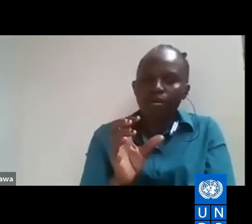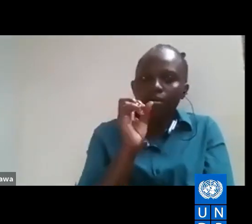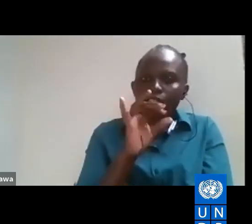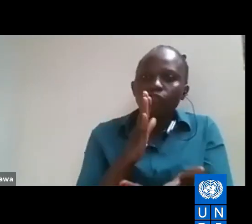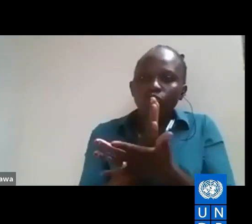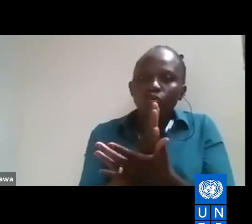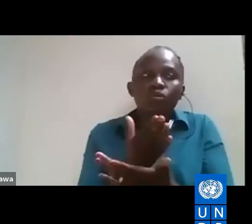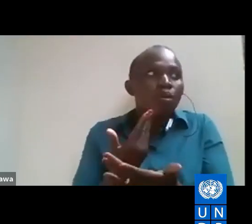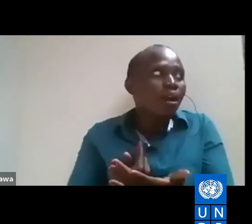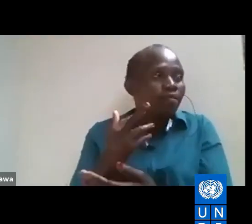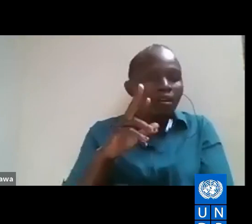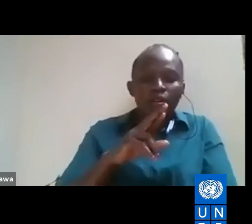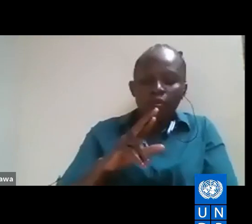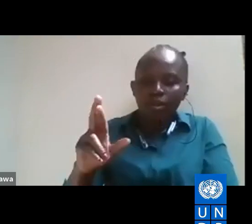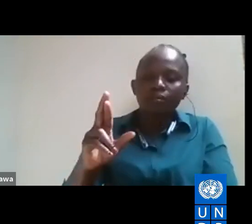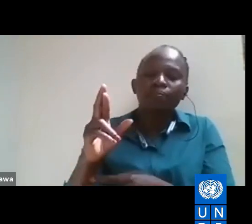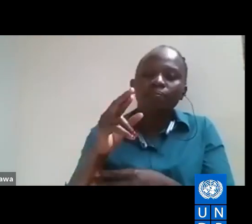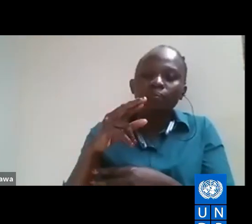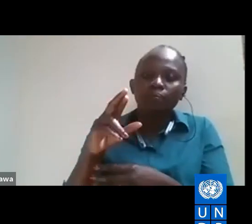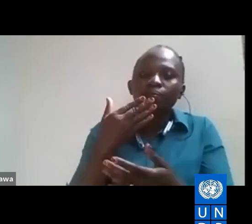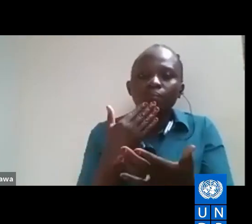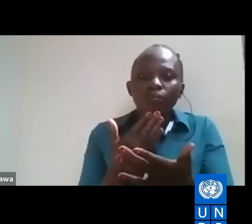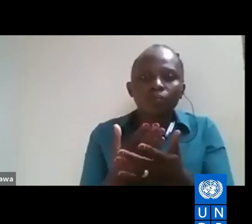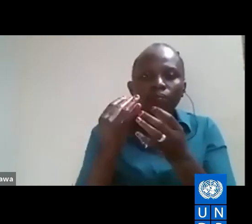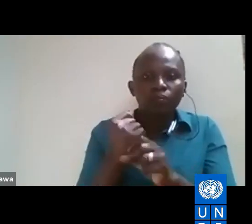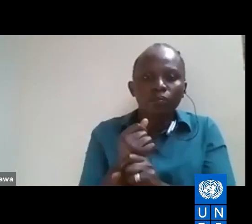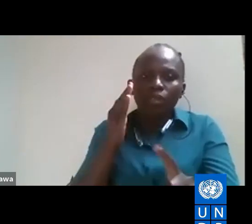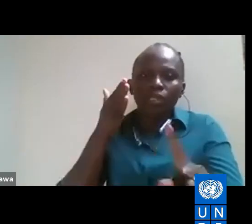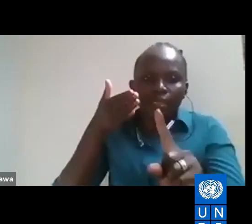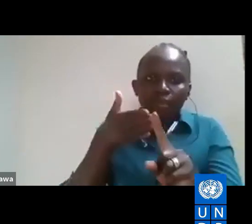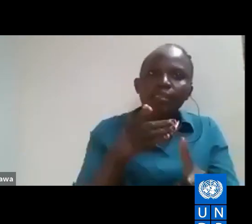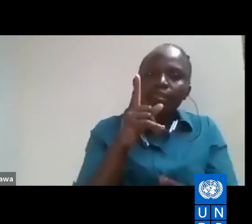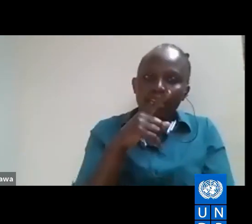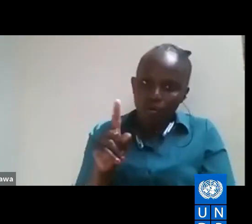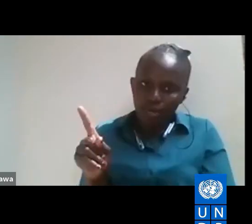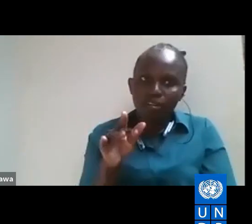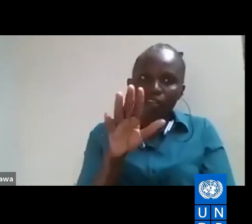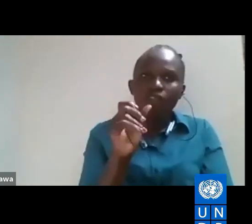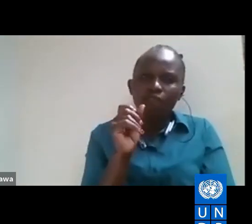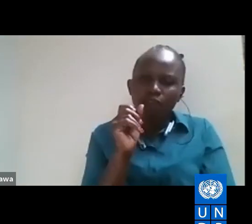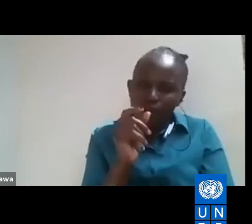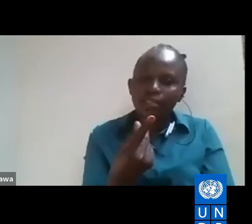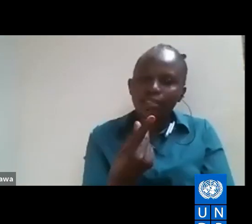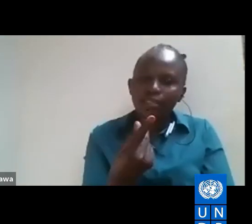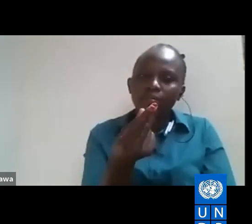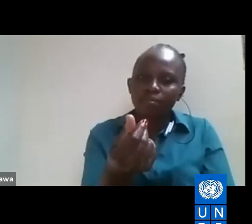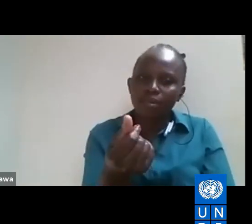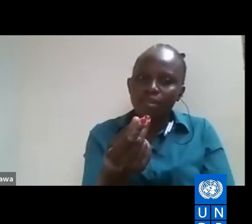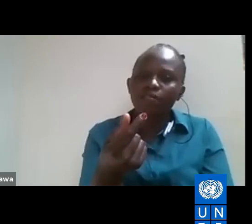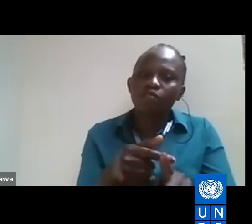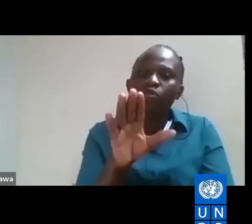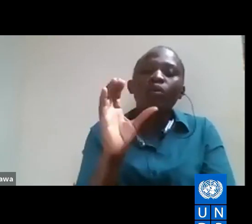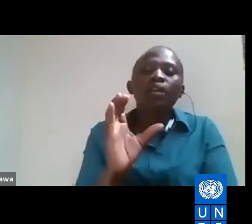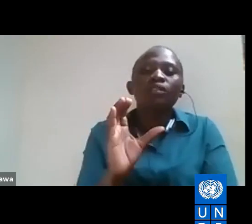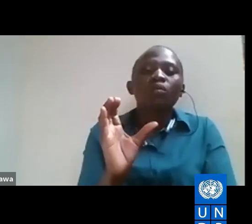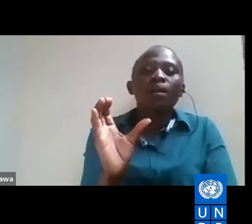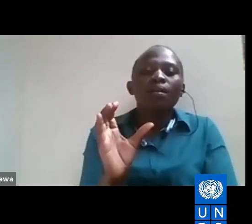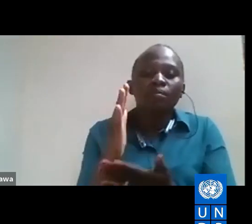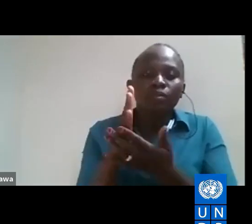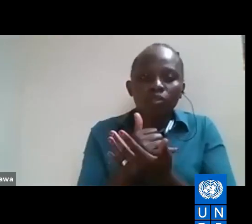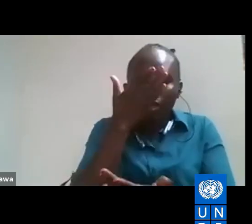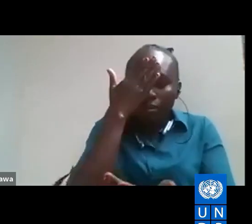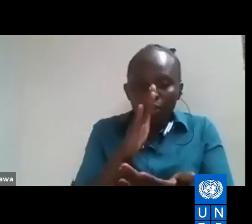target, if you are hitting the right targets, your first finance is going to come from your customers, because they're going to believe in what you're producing. And then if